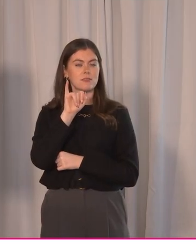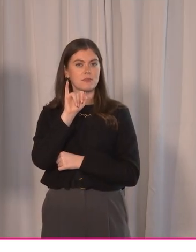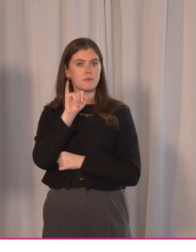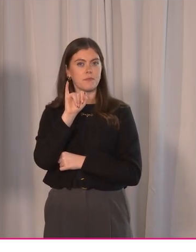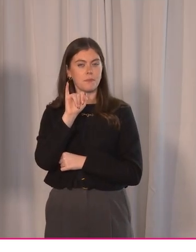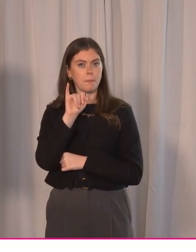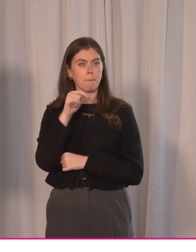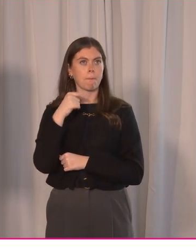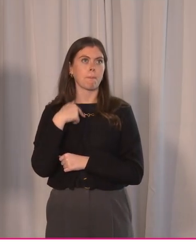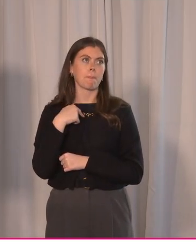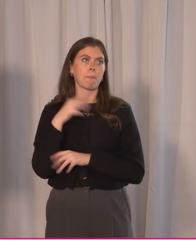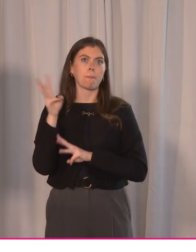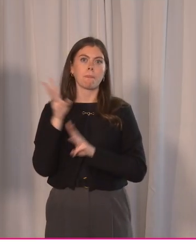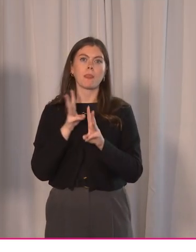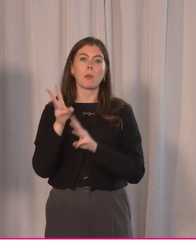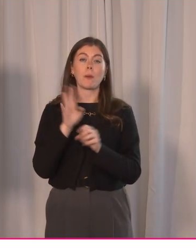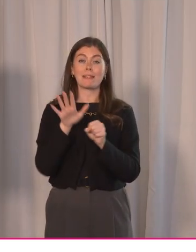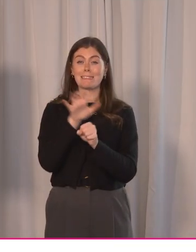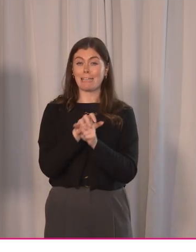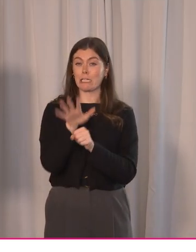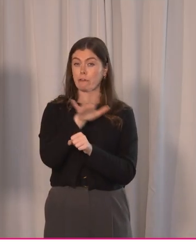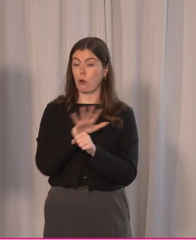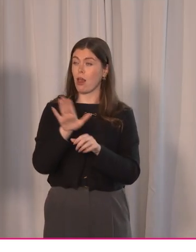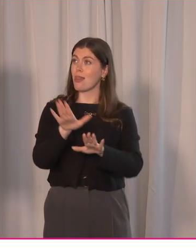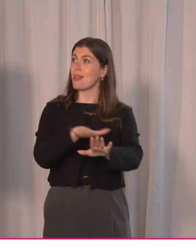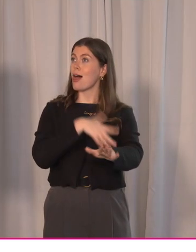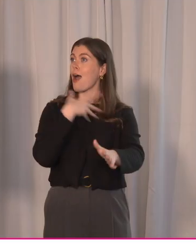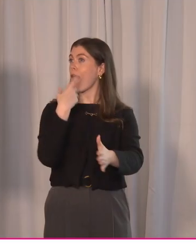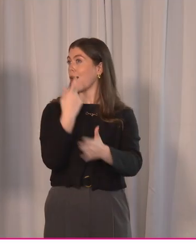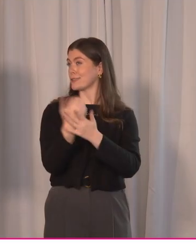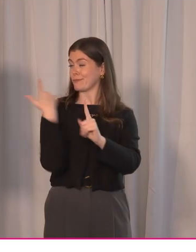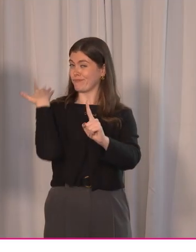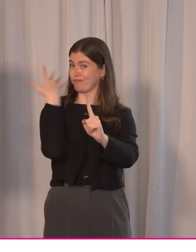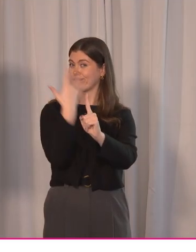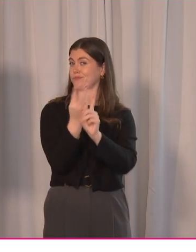worked in the sector for a long time.